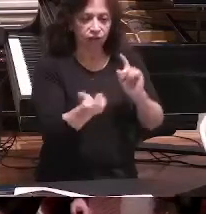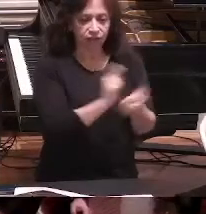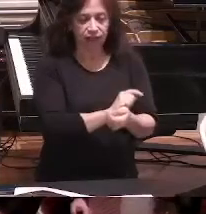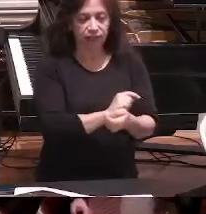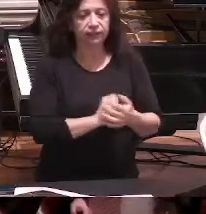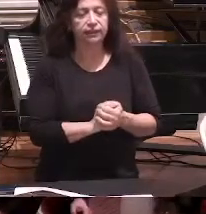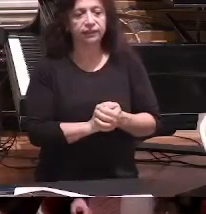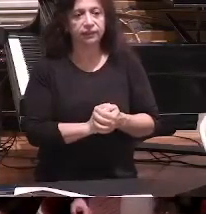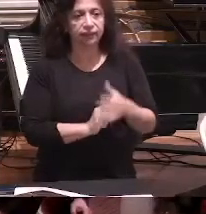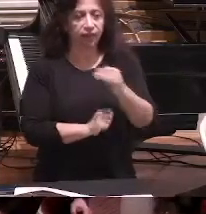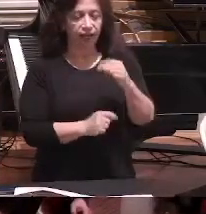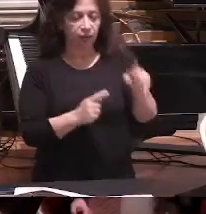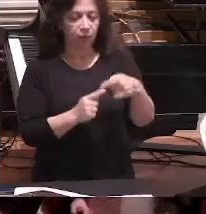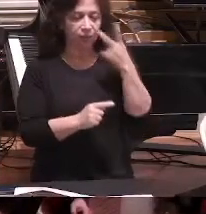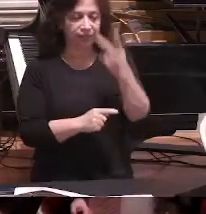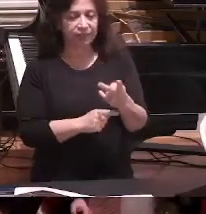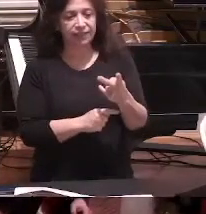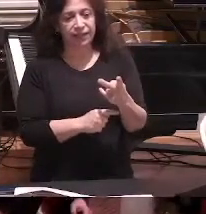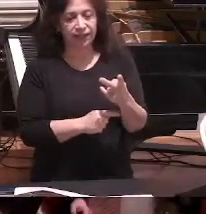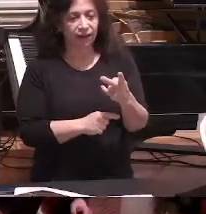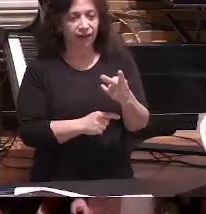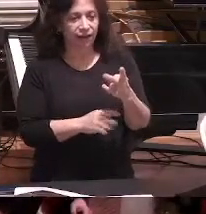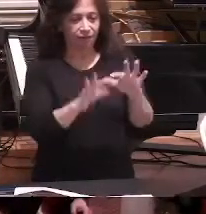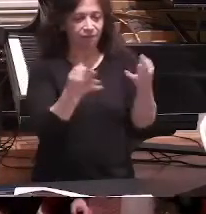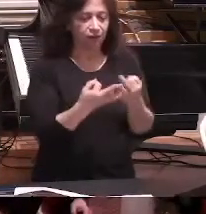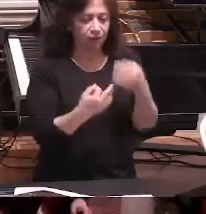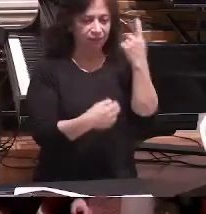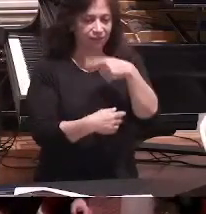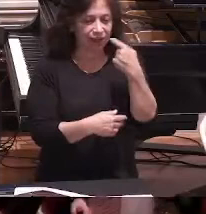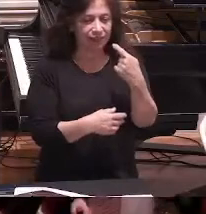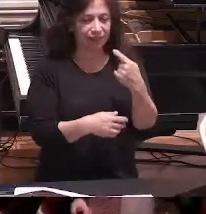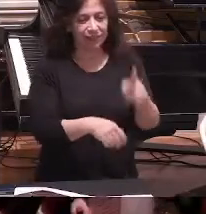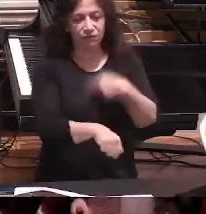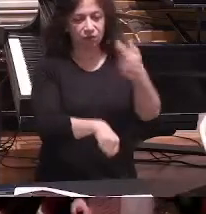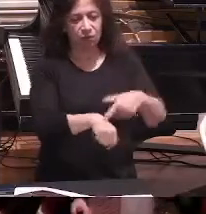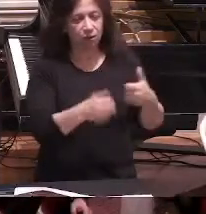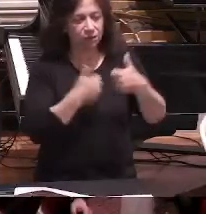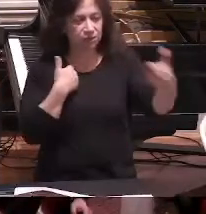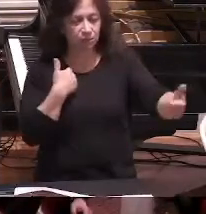when we see the faces of our loved ones after too long. We meet you in